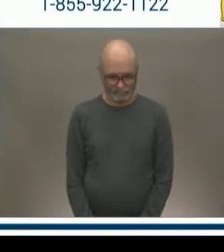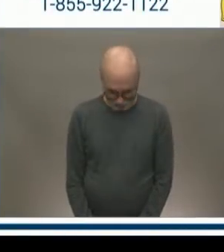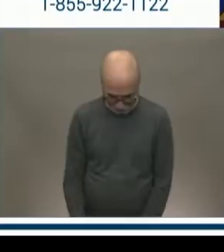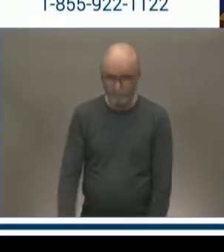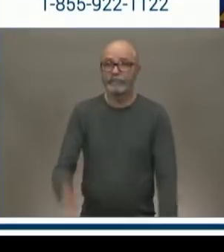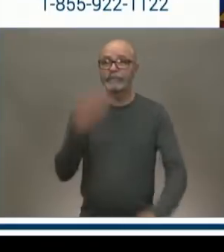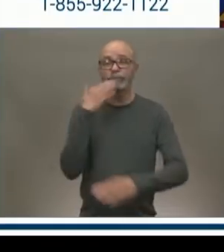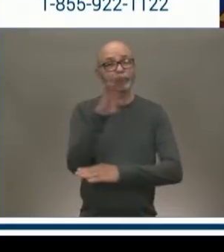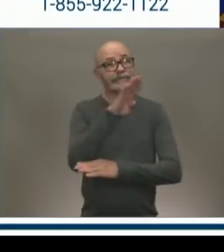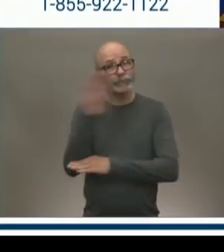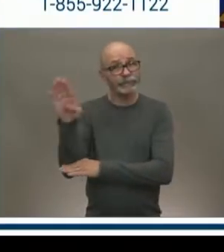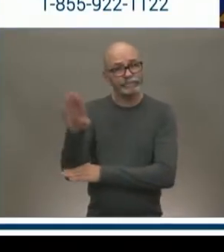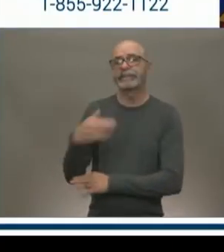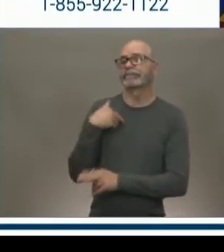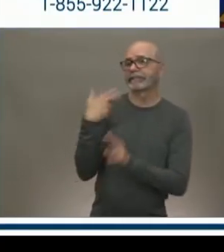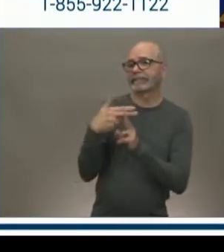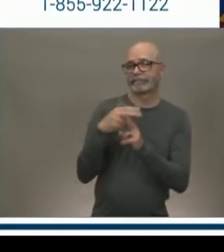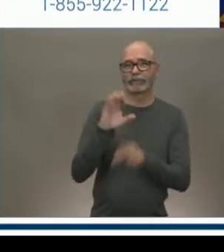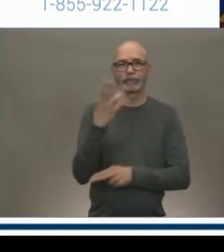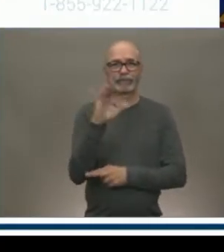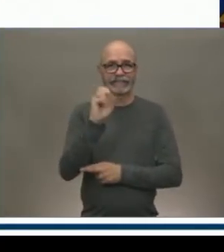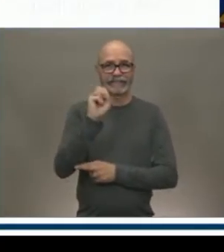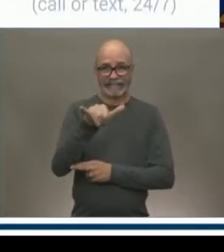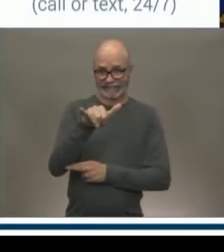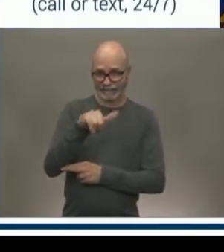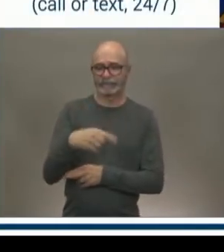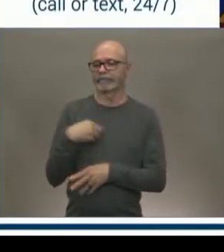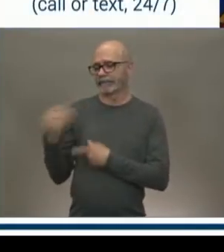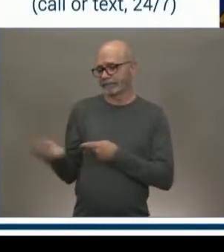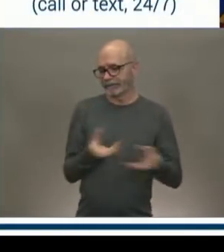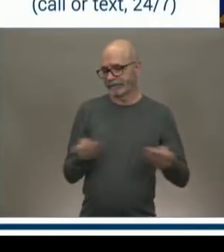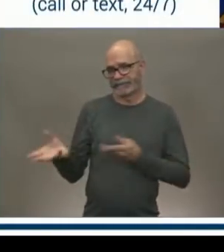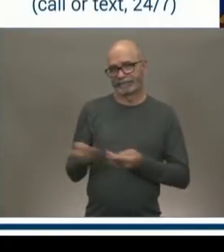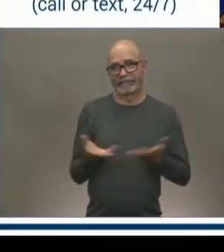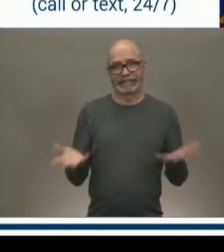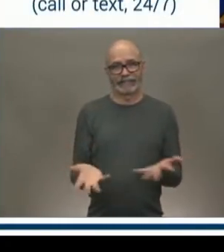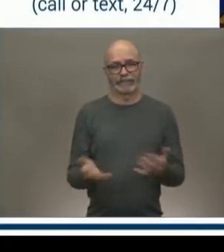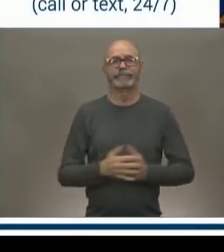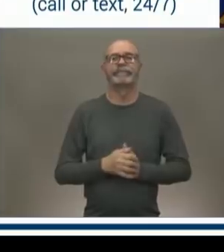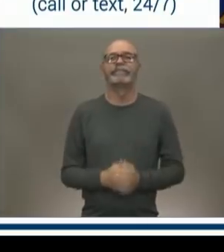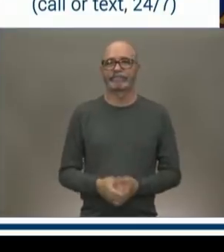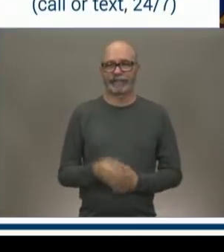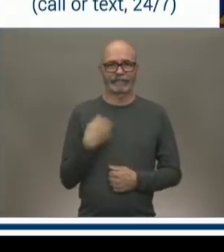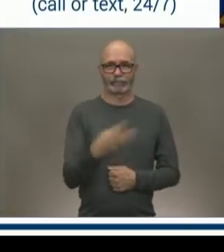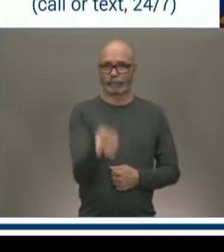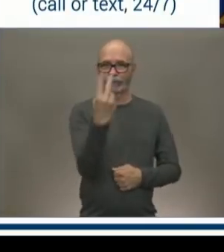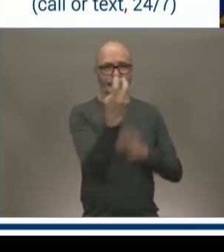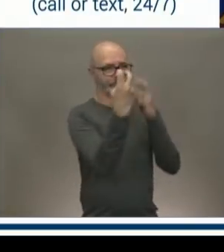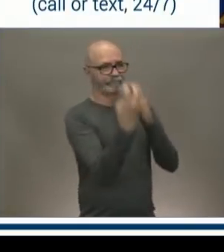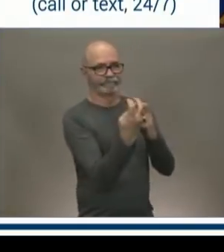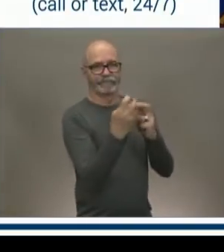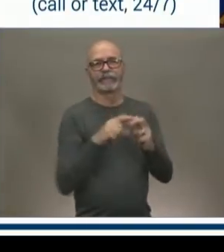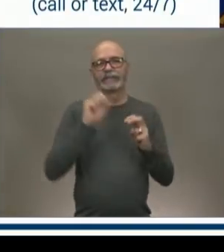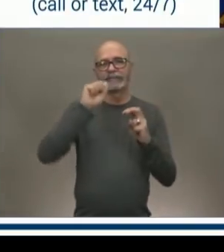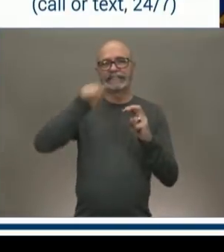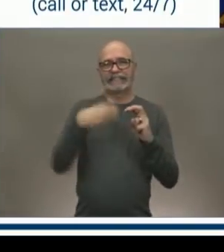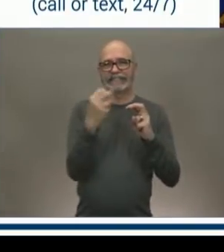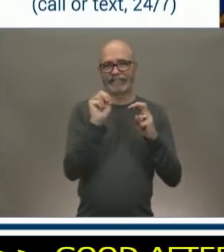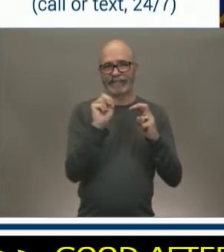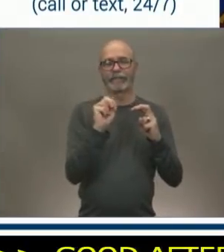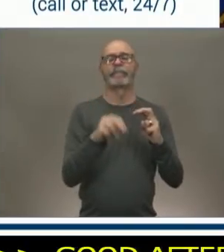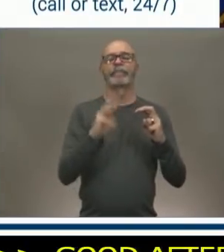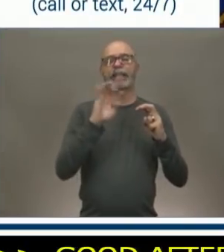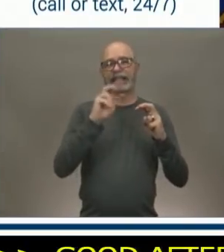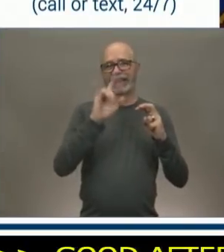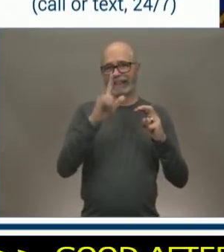Good afternoon, everyone. My name is Christy Matheson, and I'll be your moderator for today's press briefing. Before we begin, I'd like to introduce the Premier of Nova Scotia, the Honourable